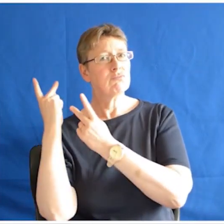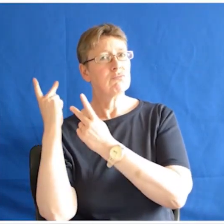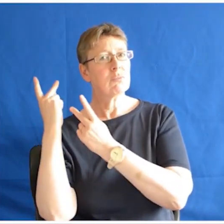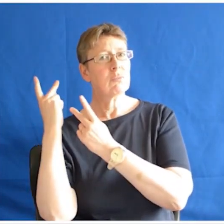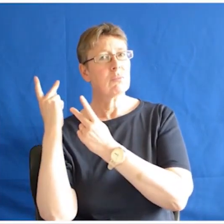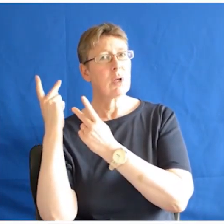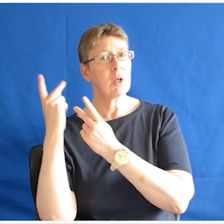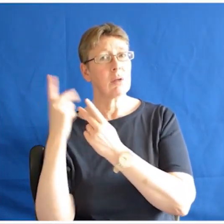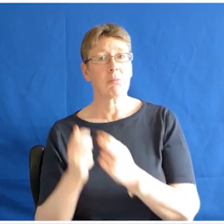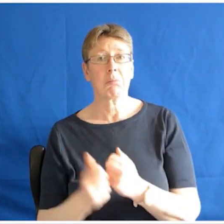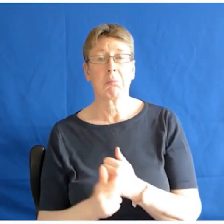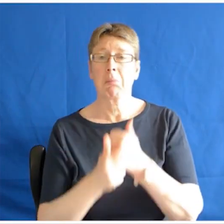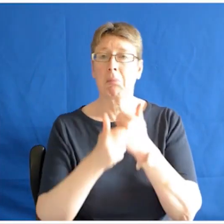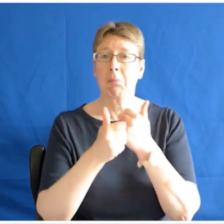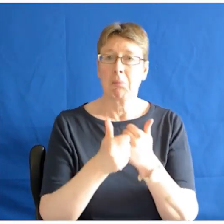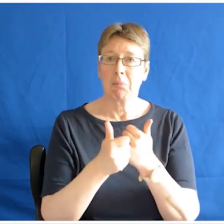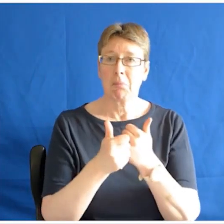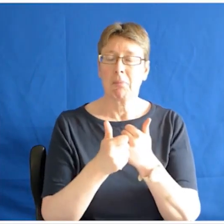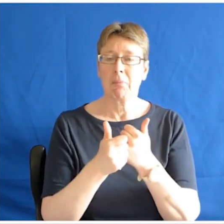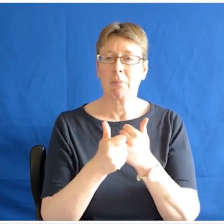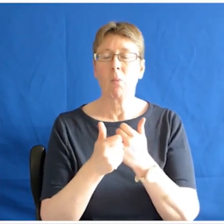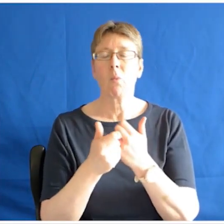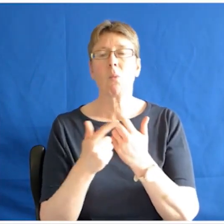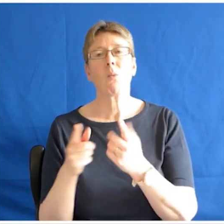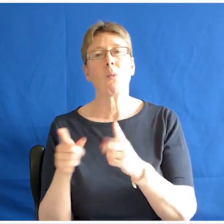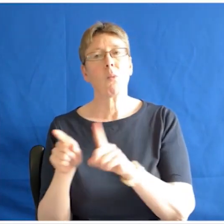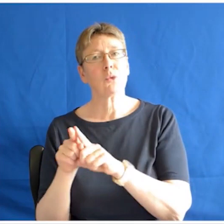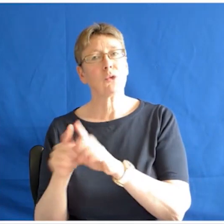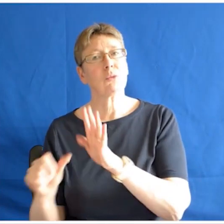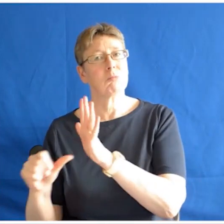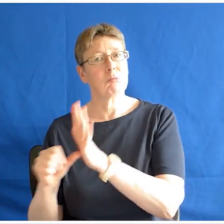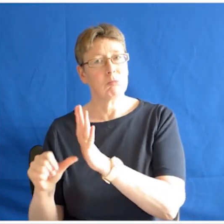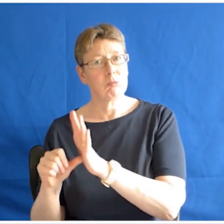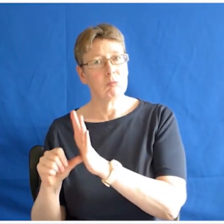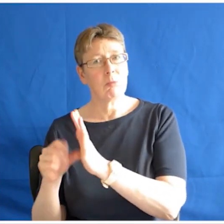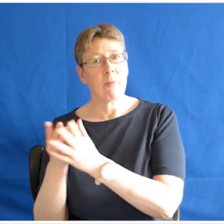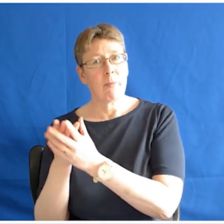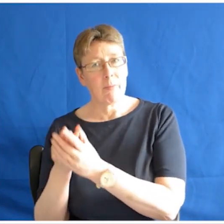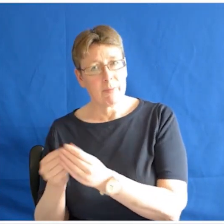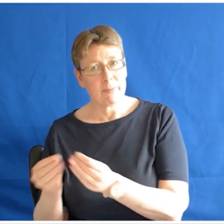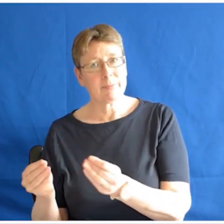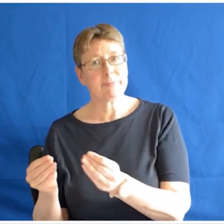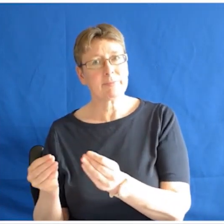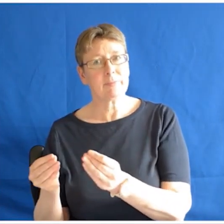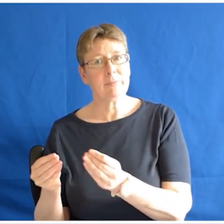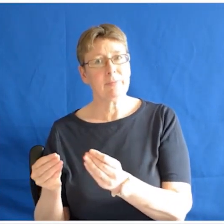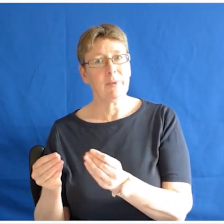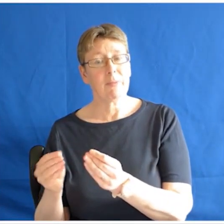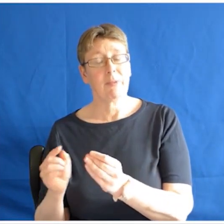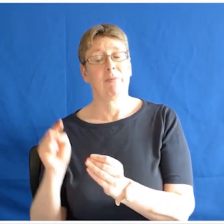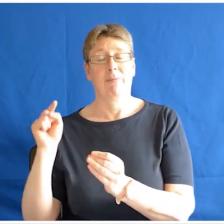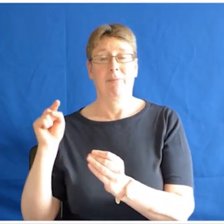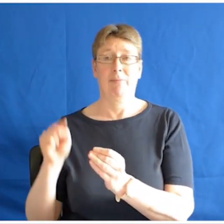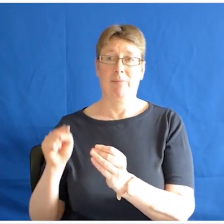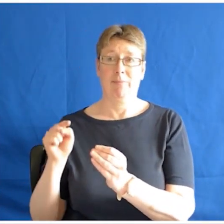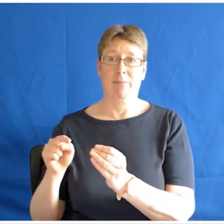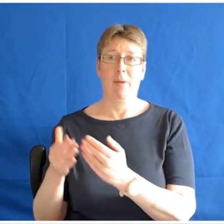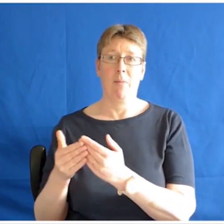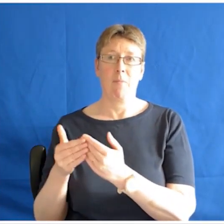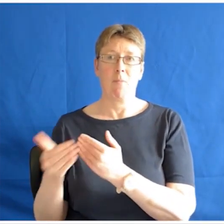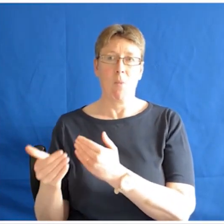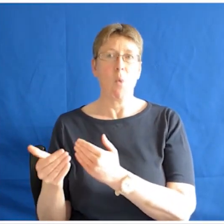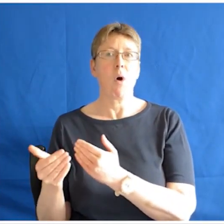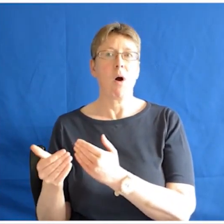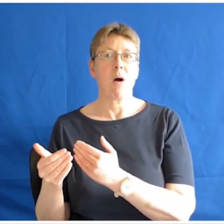to reflect on the good times enjoyed and the difficulties that have been overcome. Perhaps that